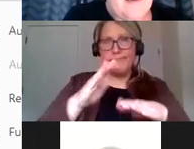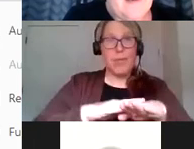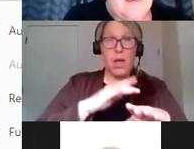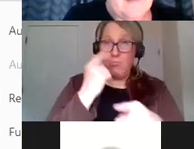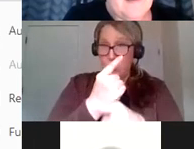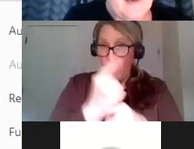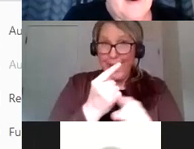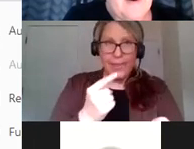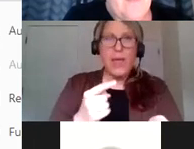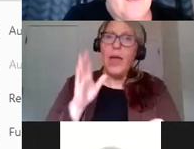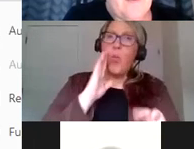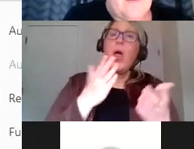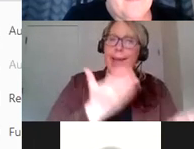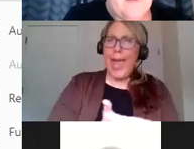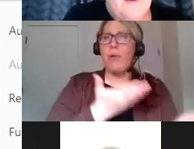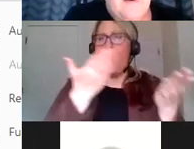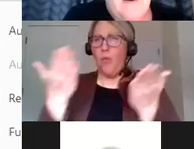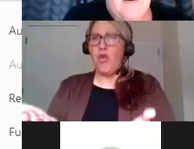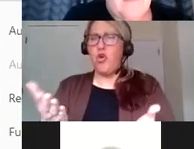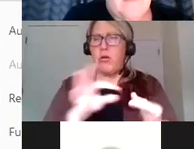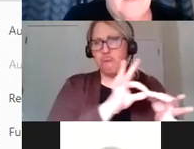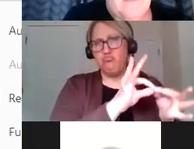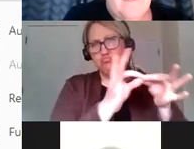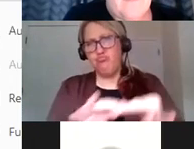appropriately, then it's going to carry over from